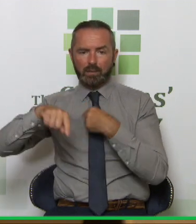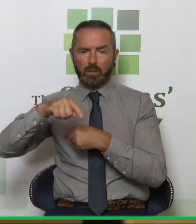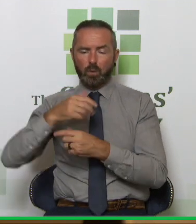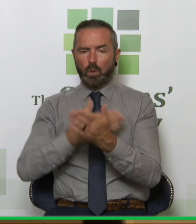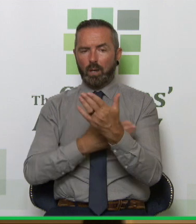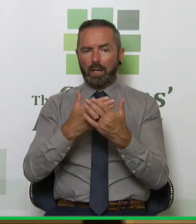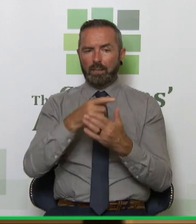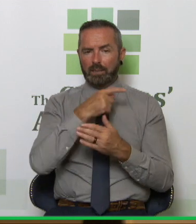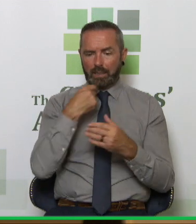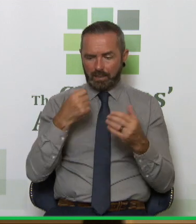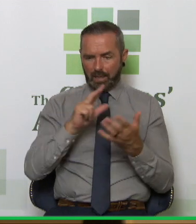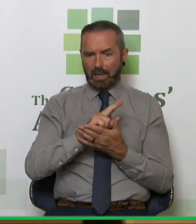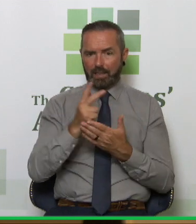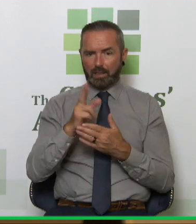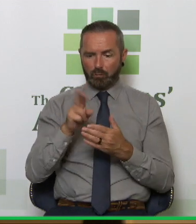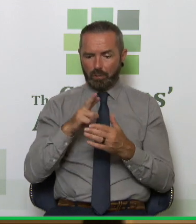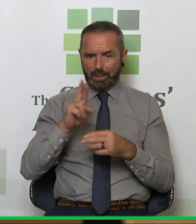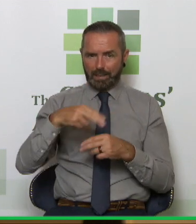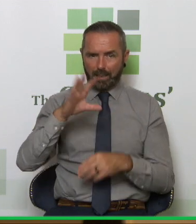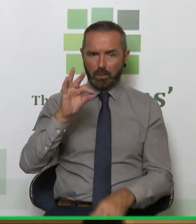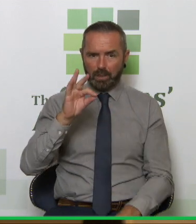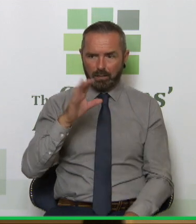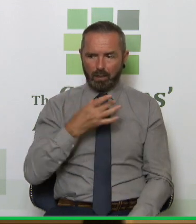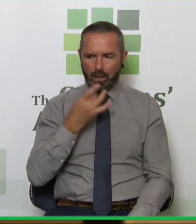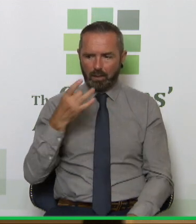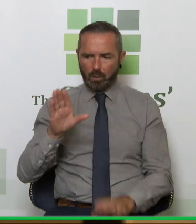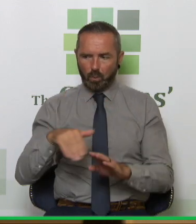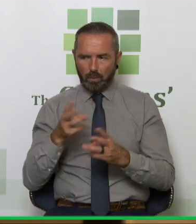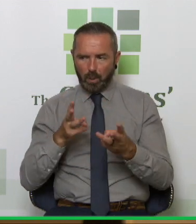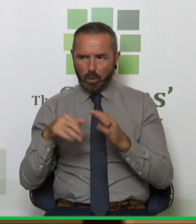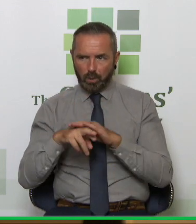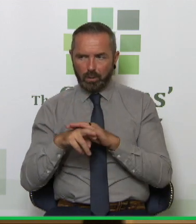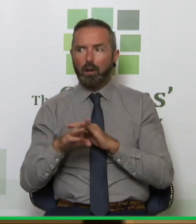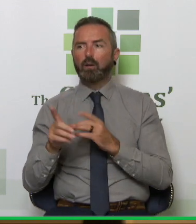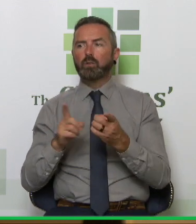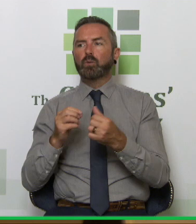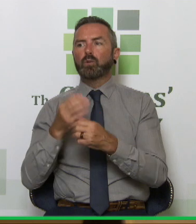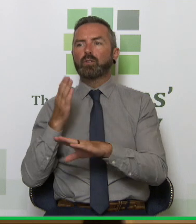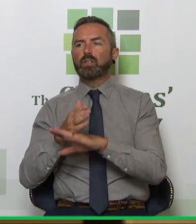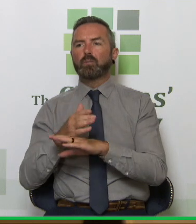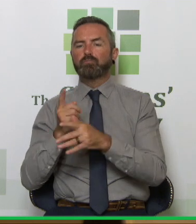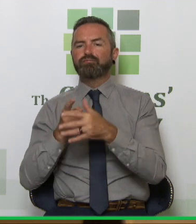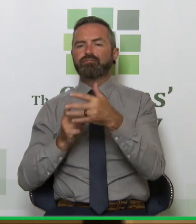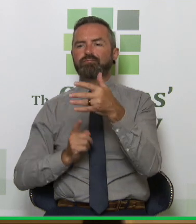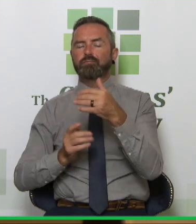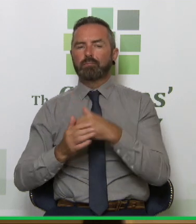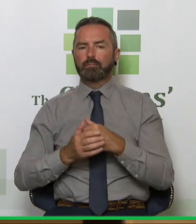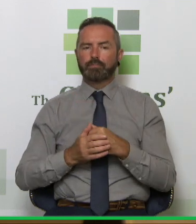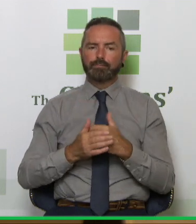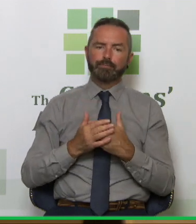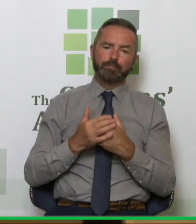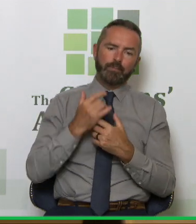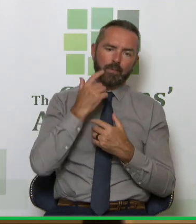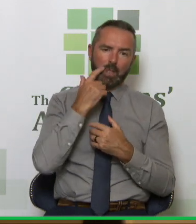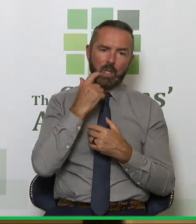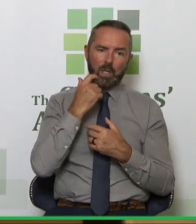legislation now, we're ready to go next Monday, and I'll say, where are the 18 workers? And they say, well, they're doing X, Y, and Z, you know. So then